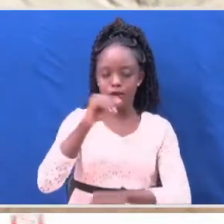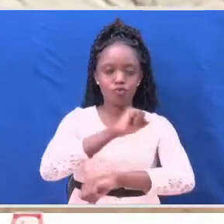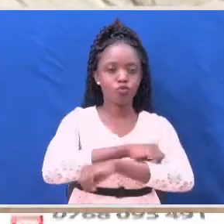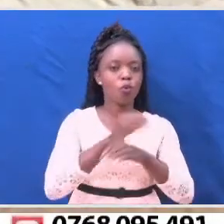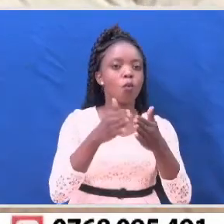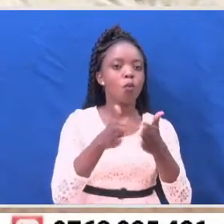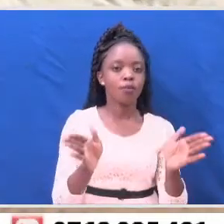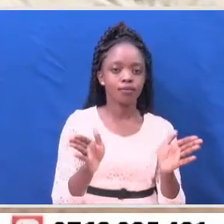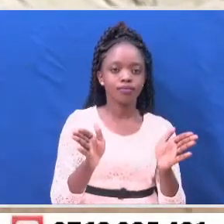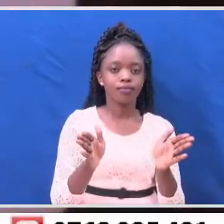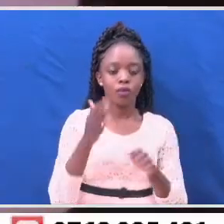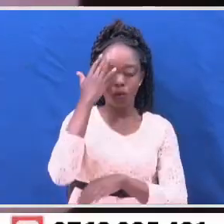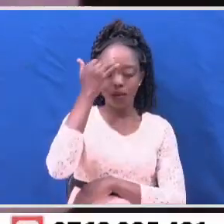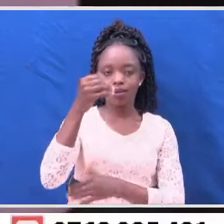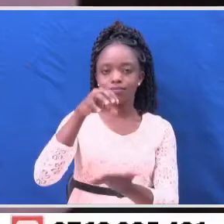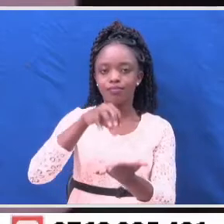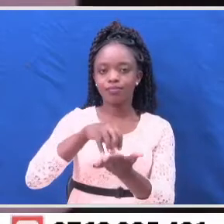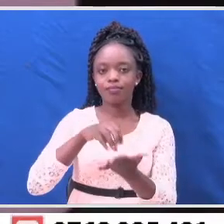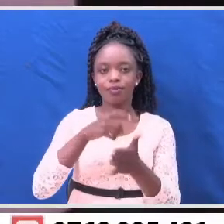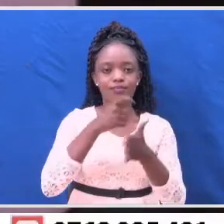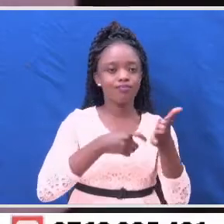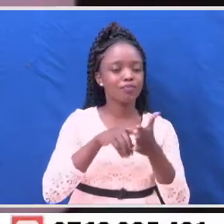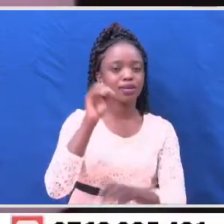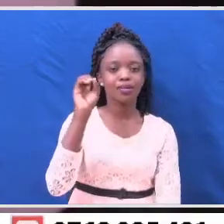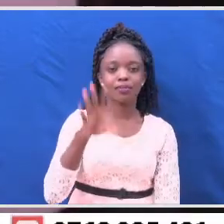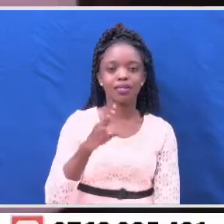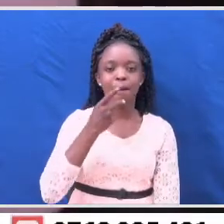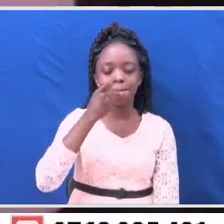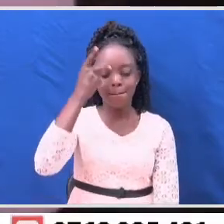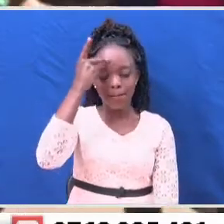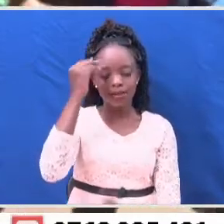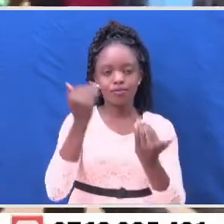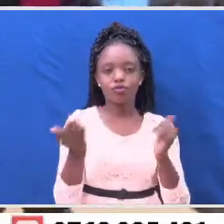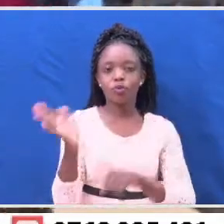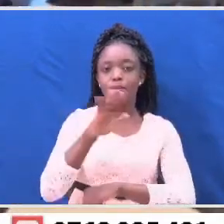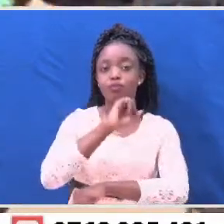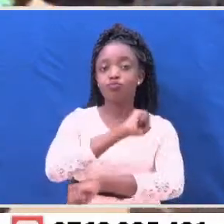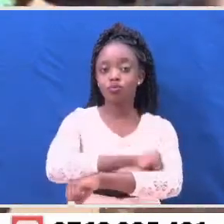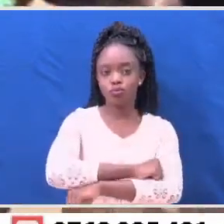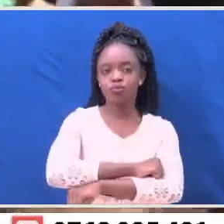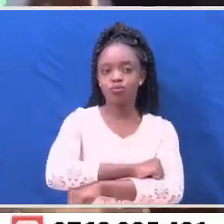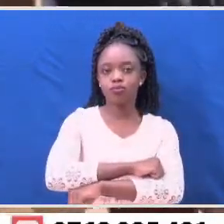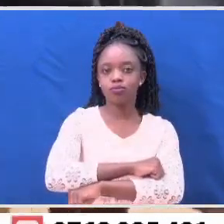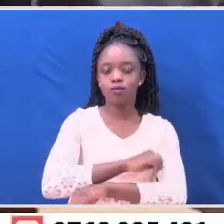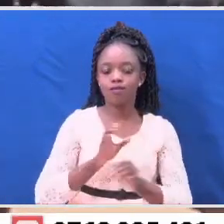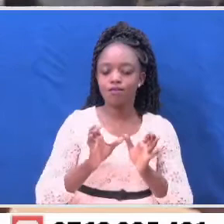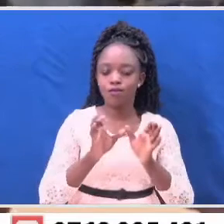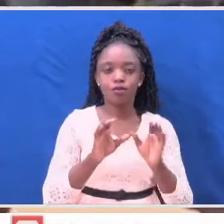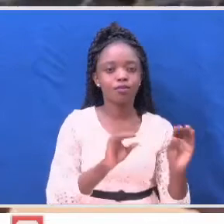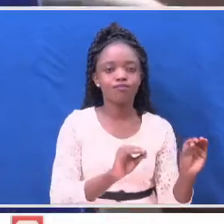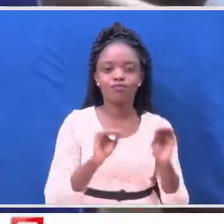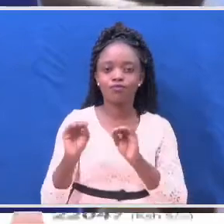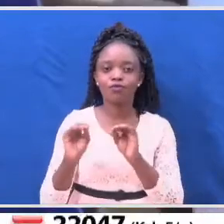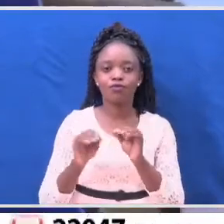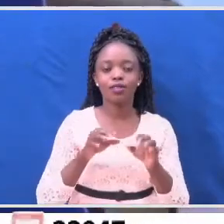reopening over scarce vehicles and hiked prices, with parents taking their children back to school being forced to postpone their